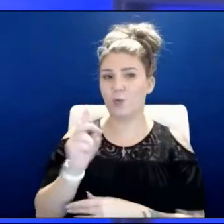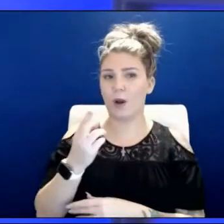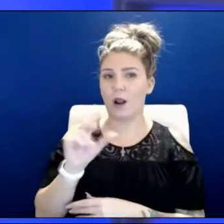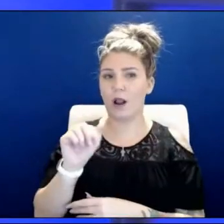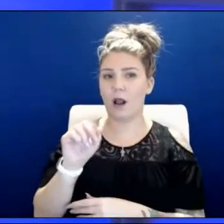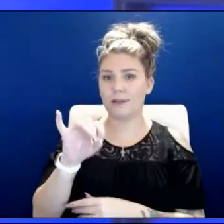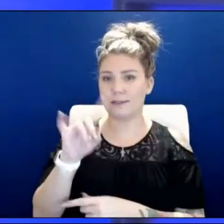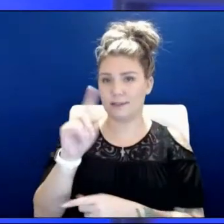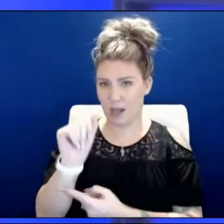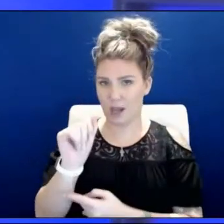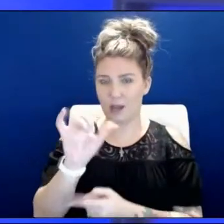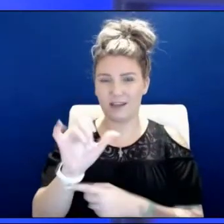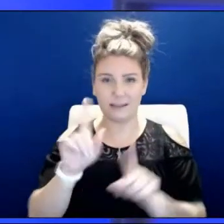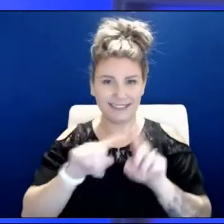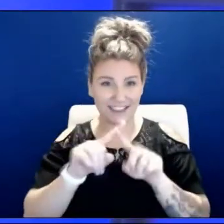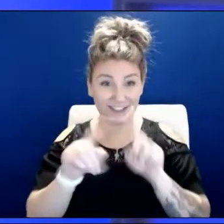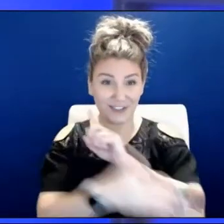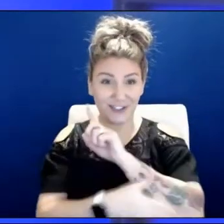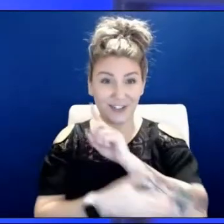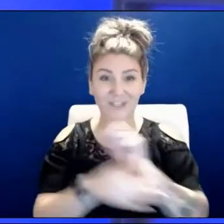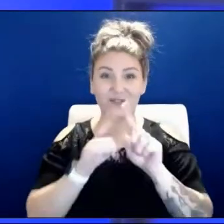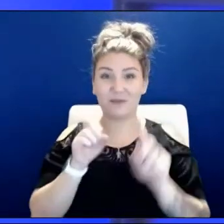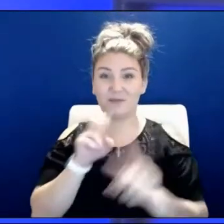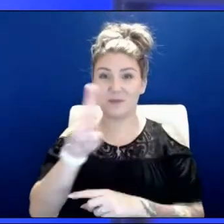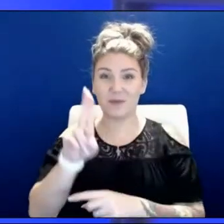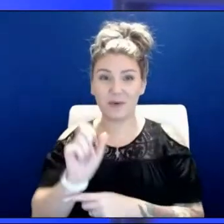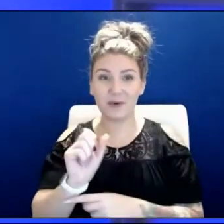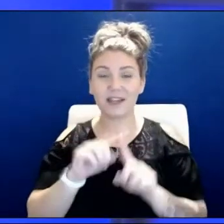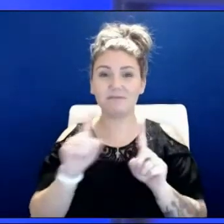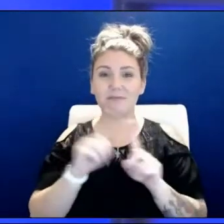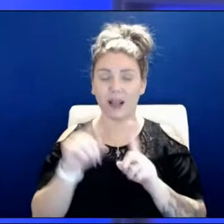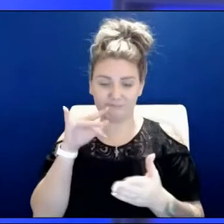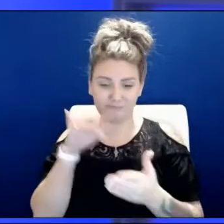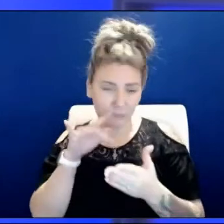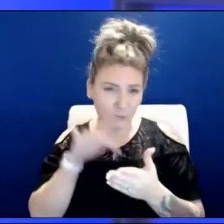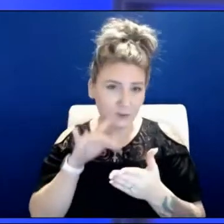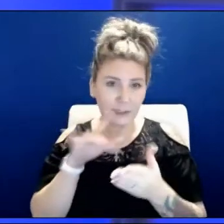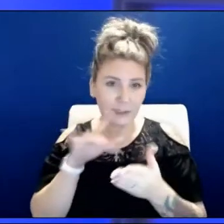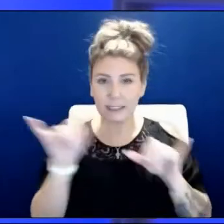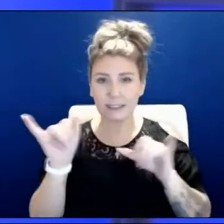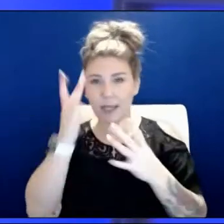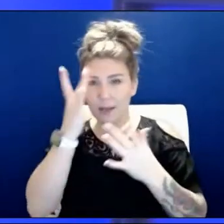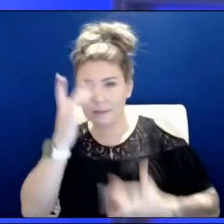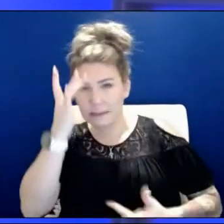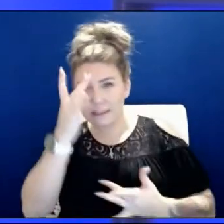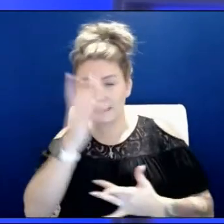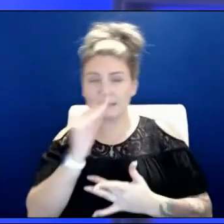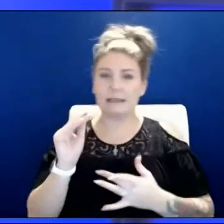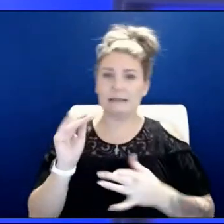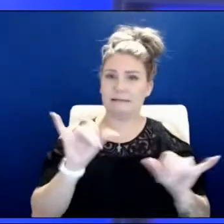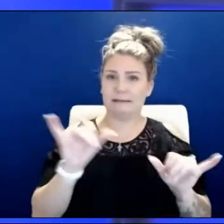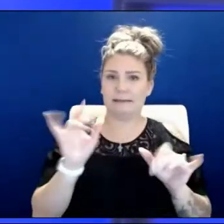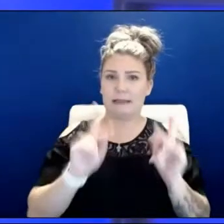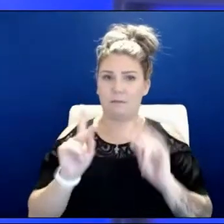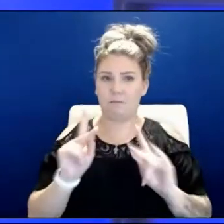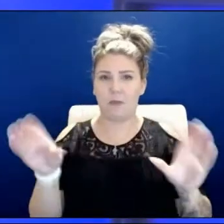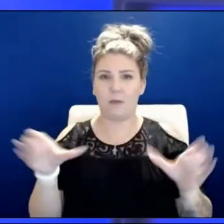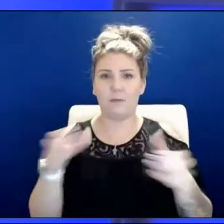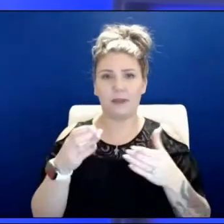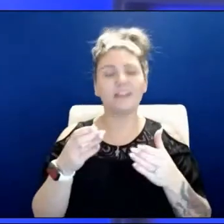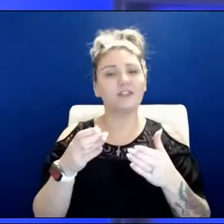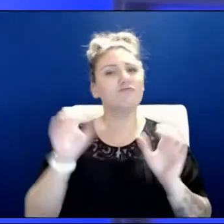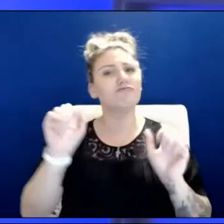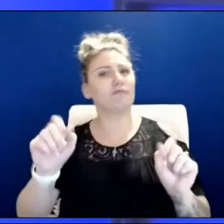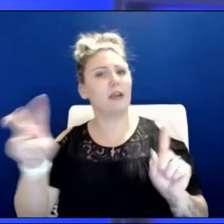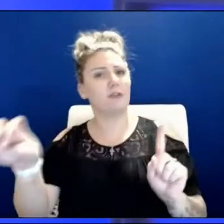different country in the U.S. But if you're looking at the same diseases we're looking at, same population, very transferable. But you have to know that